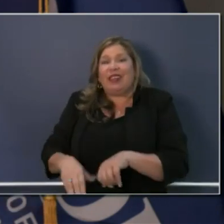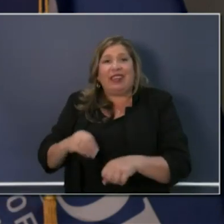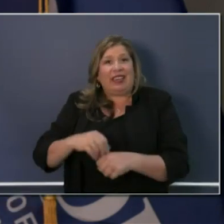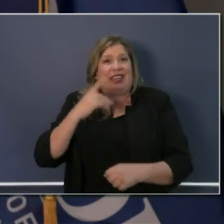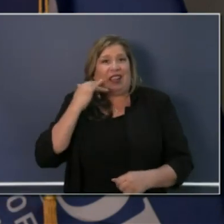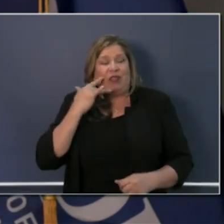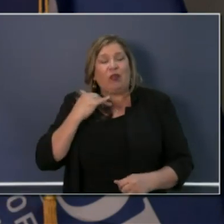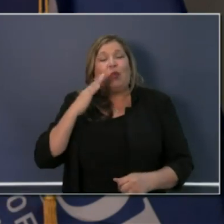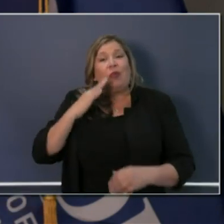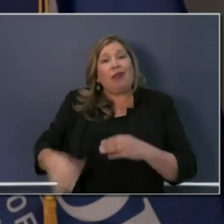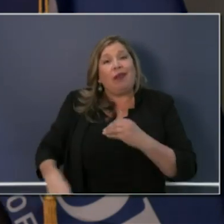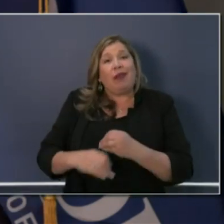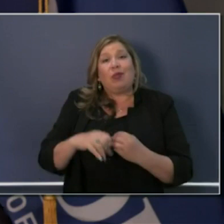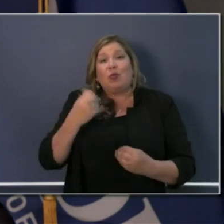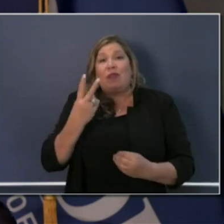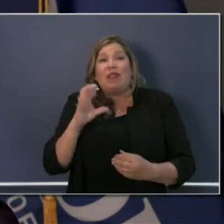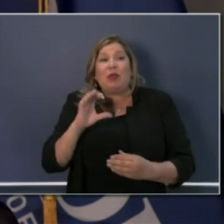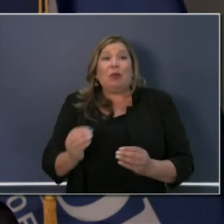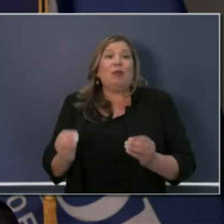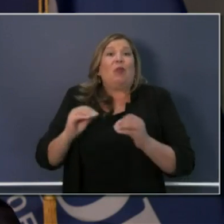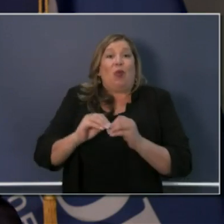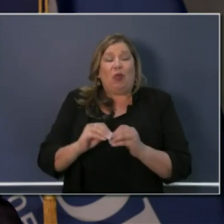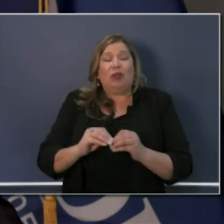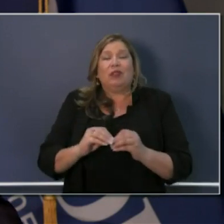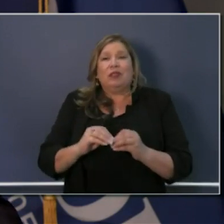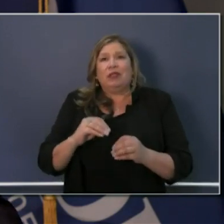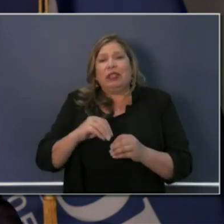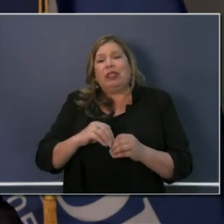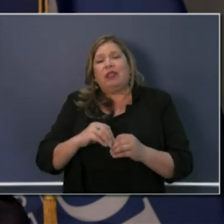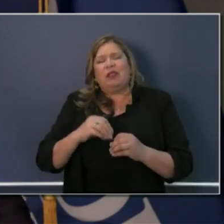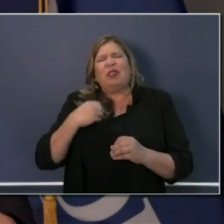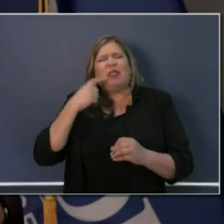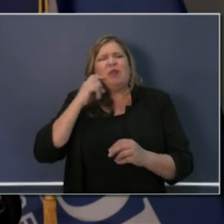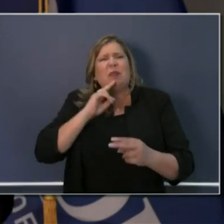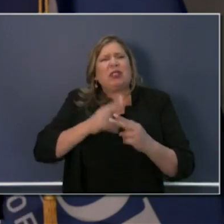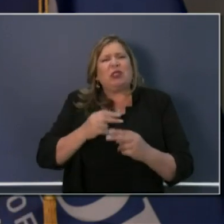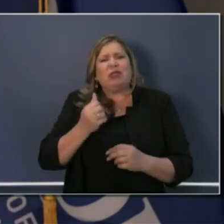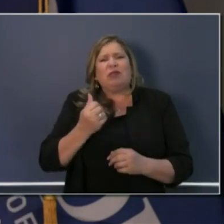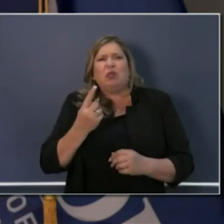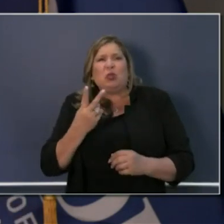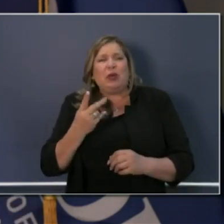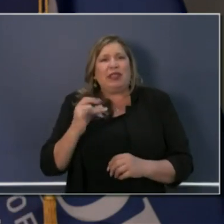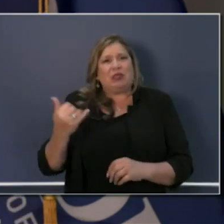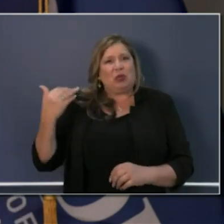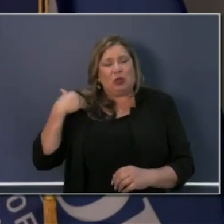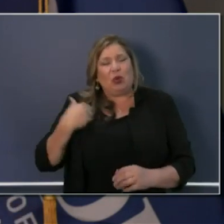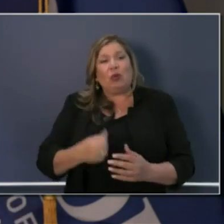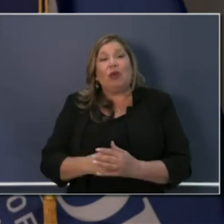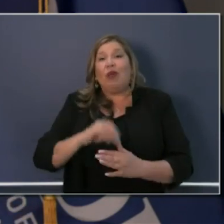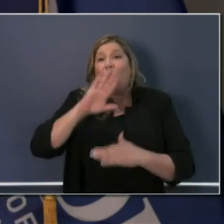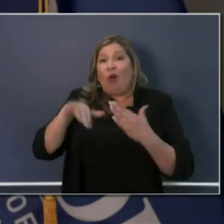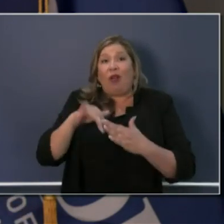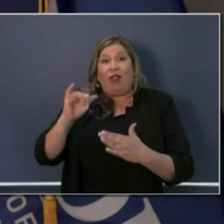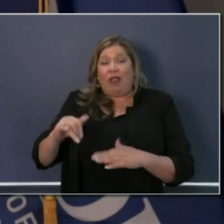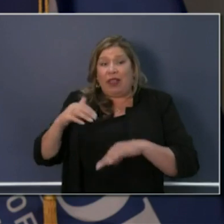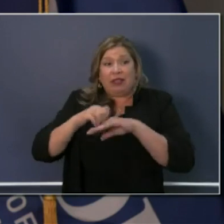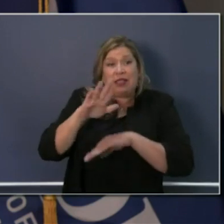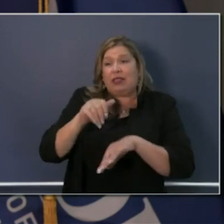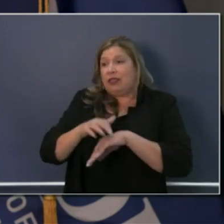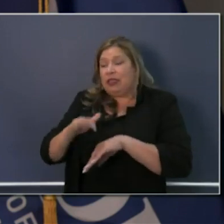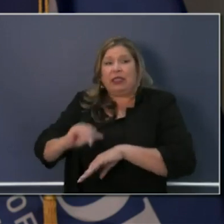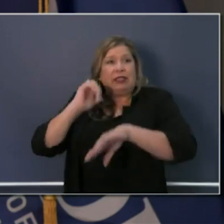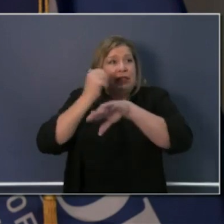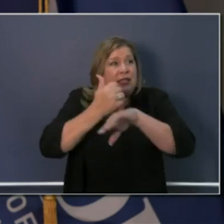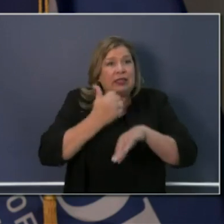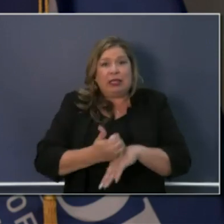additional 1,200 that I referenced a day or so ago. All of that happening in real time. We've increased